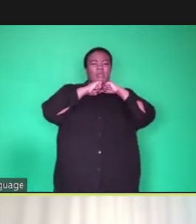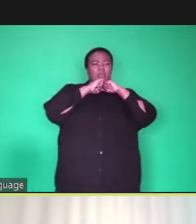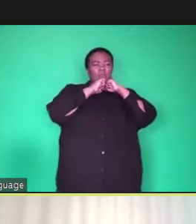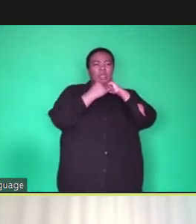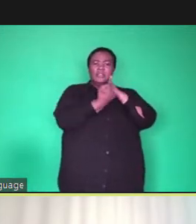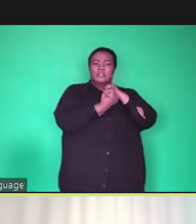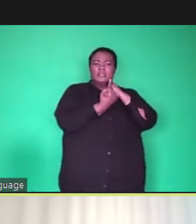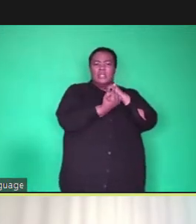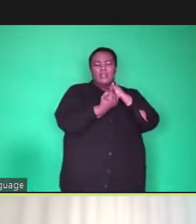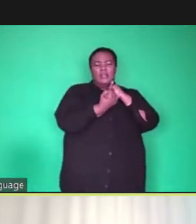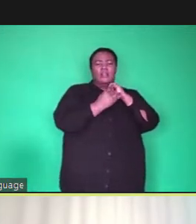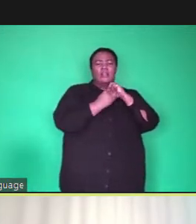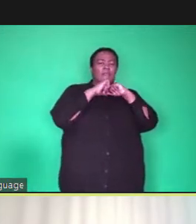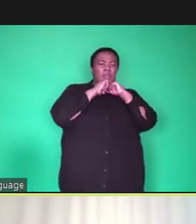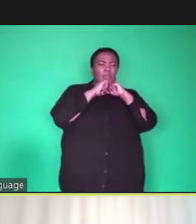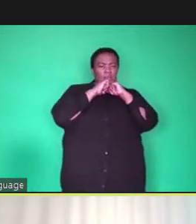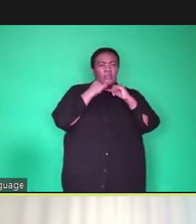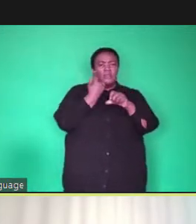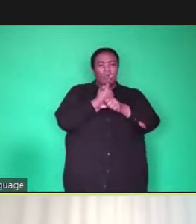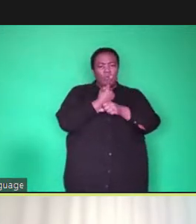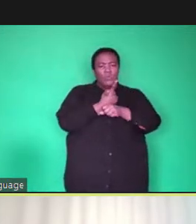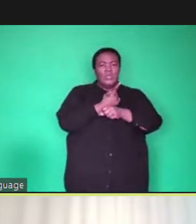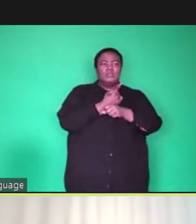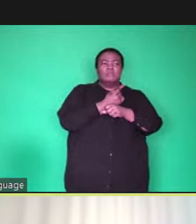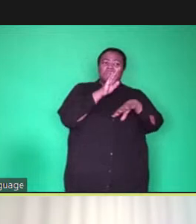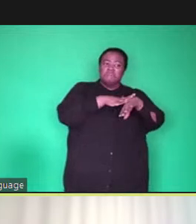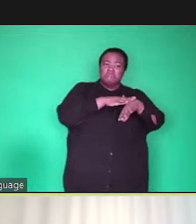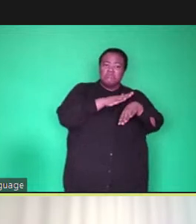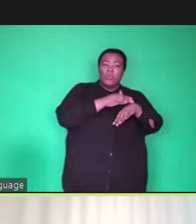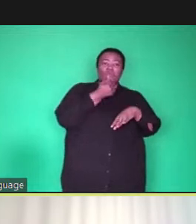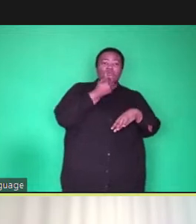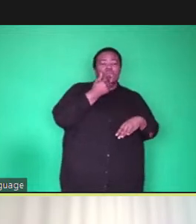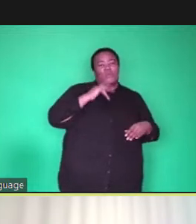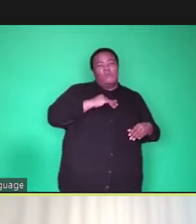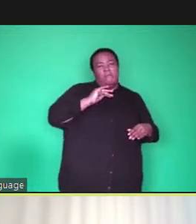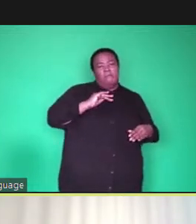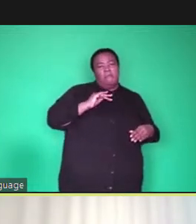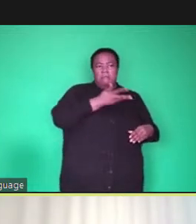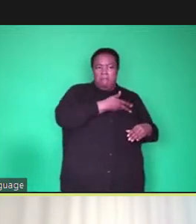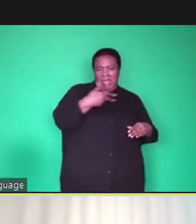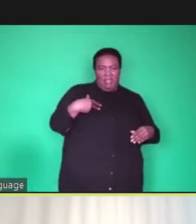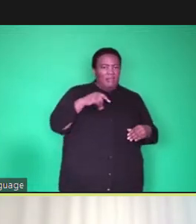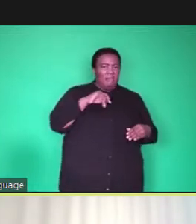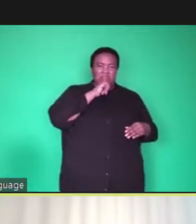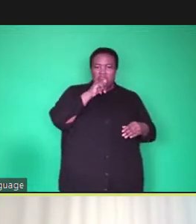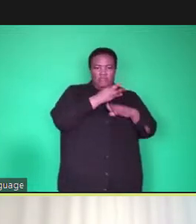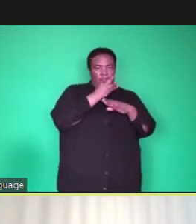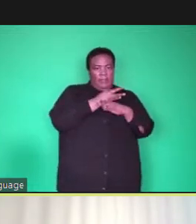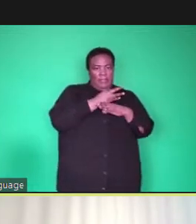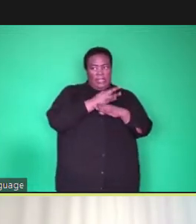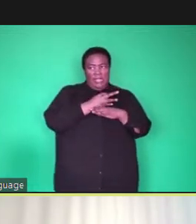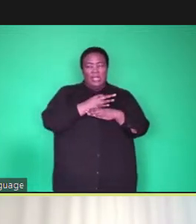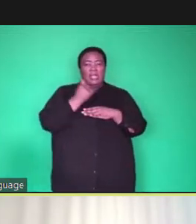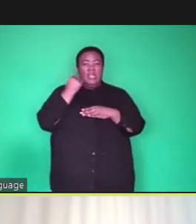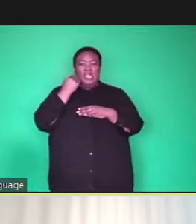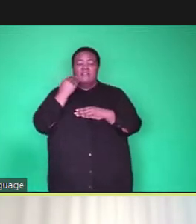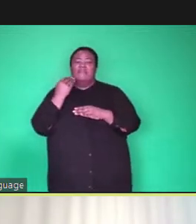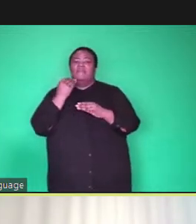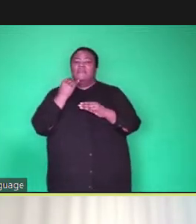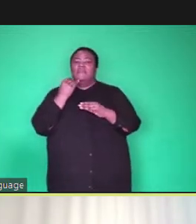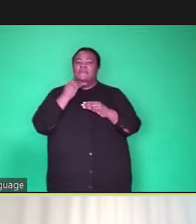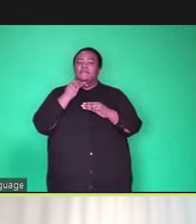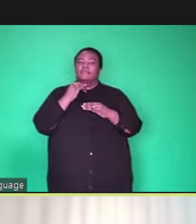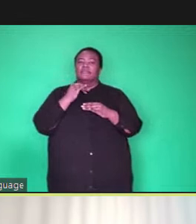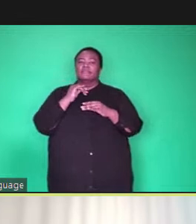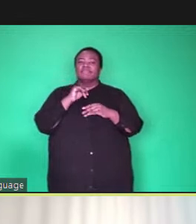and where you have a single parent, it's almost invariably a mother, not a father, and no parents, we can see racial inequalities,